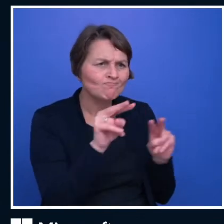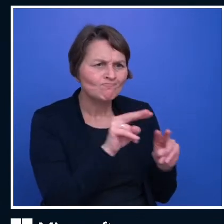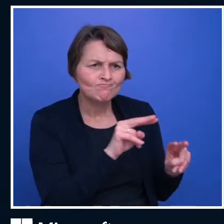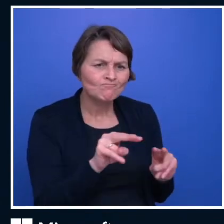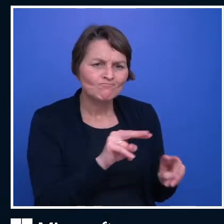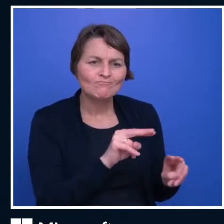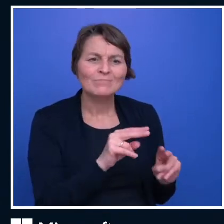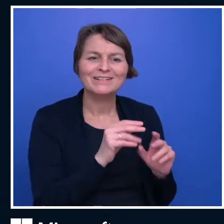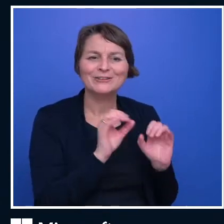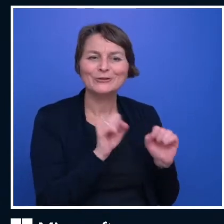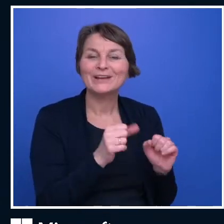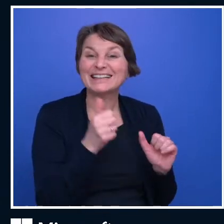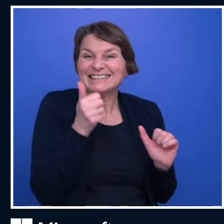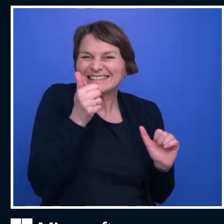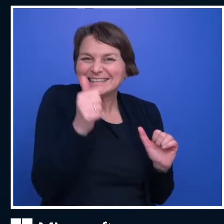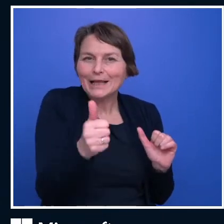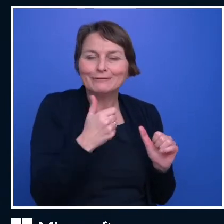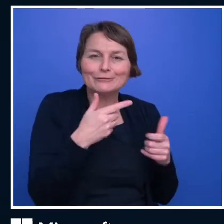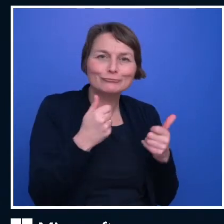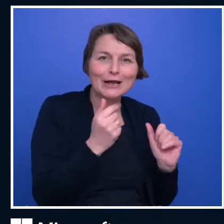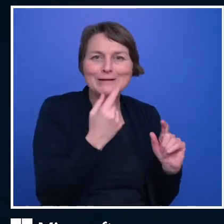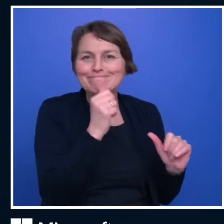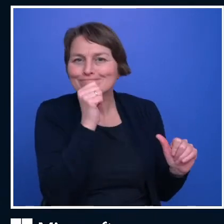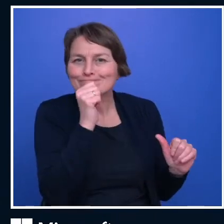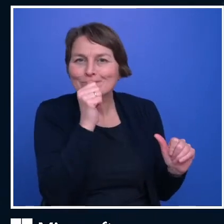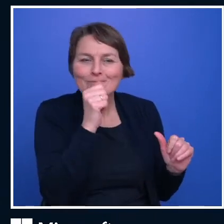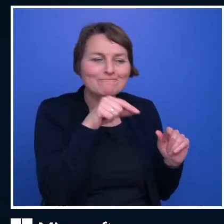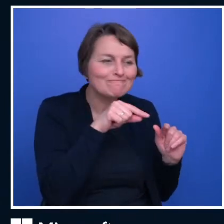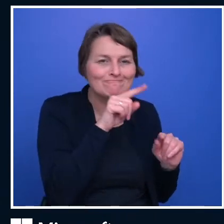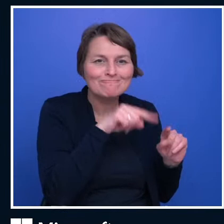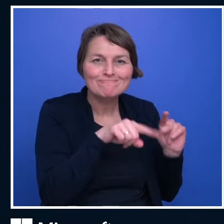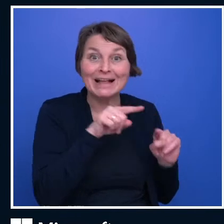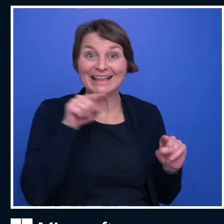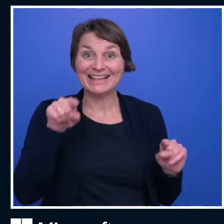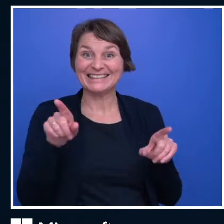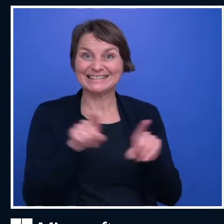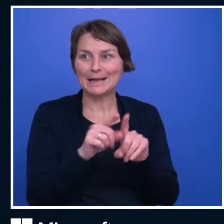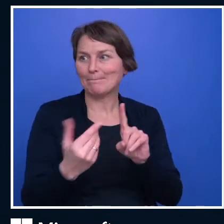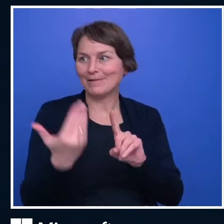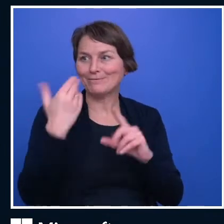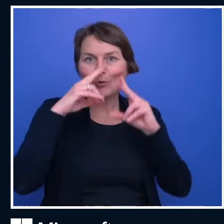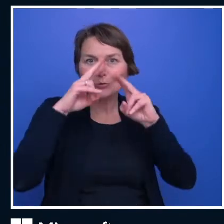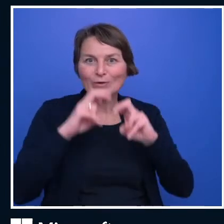out what has been tried out in that research lab, which has brought out the AI research.